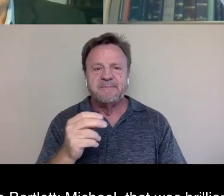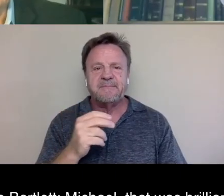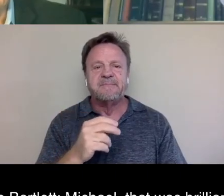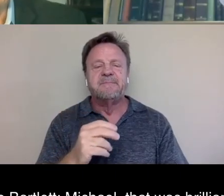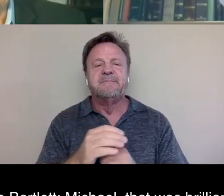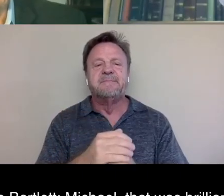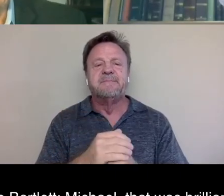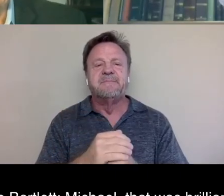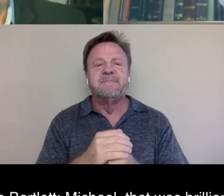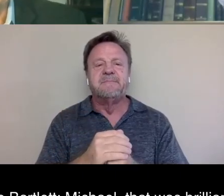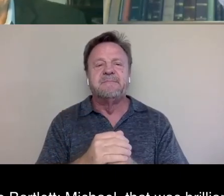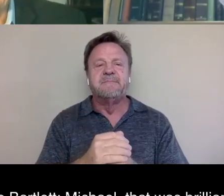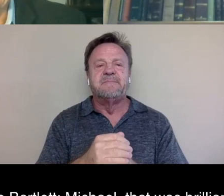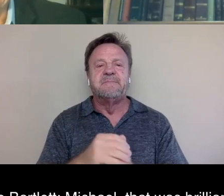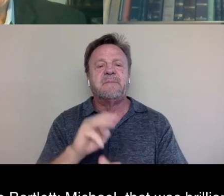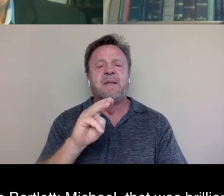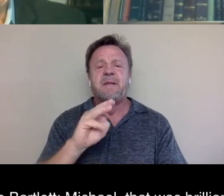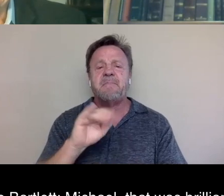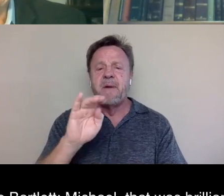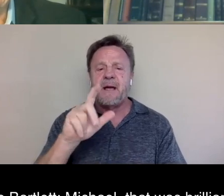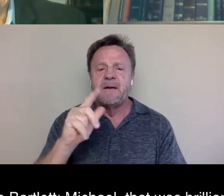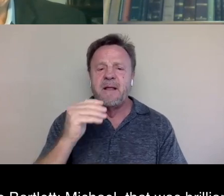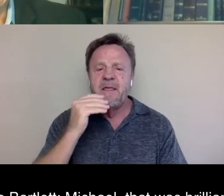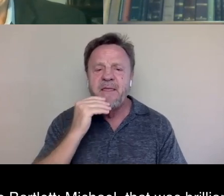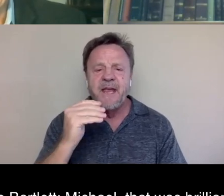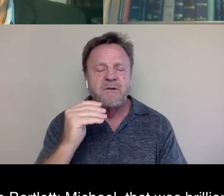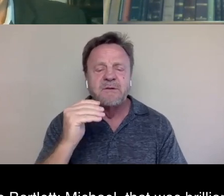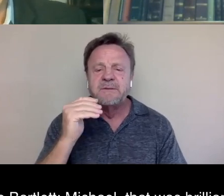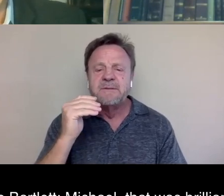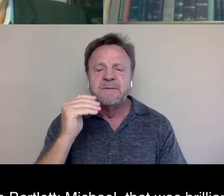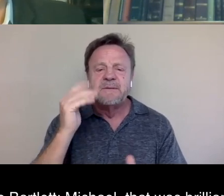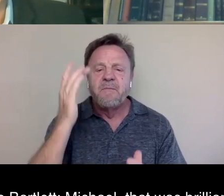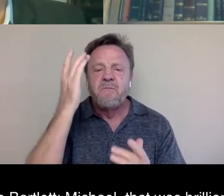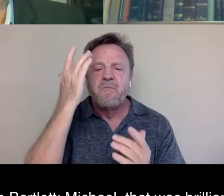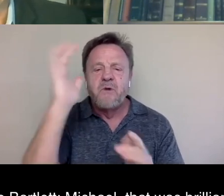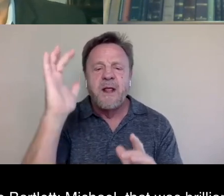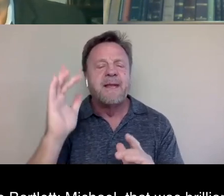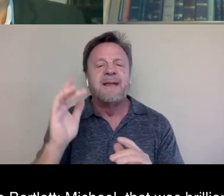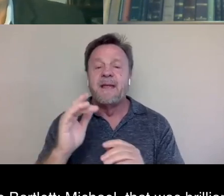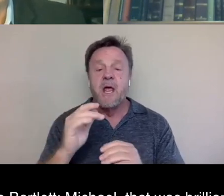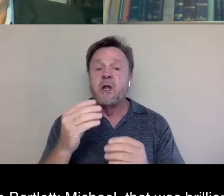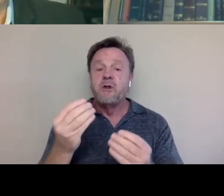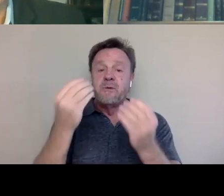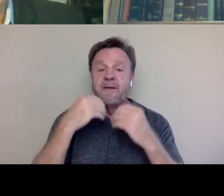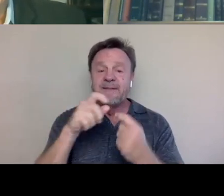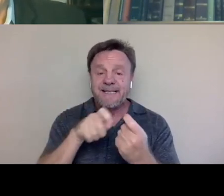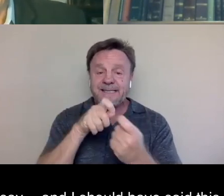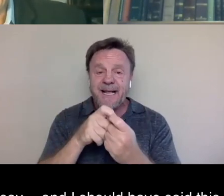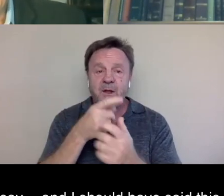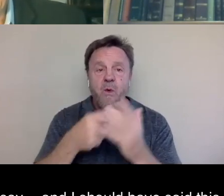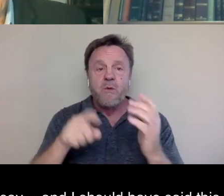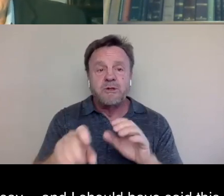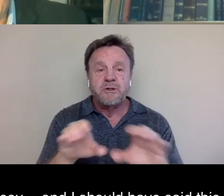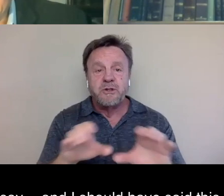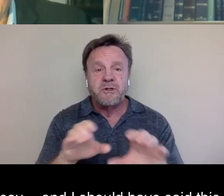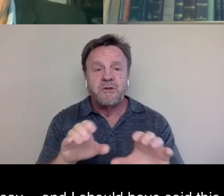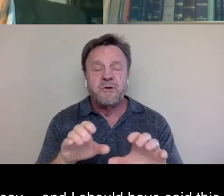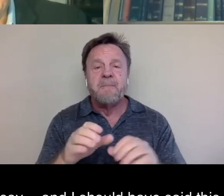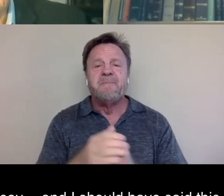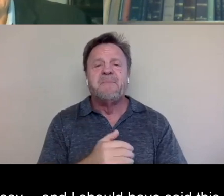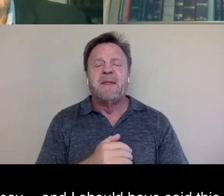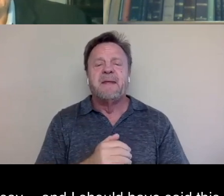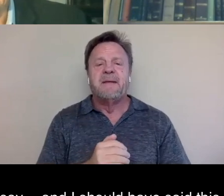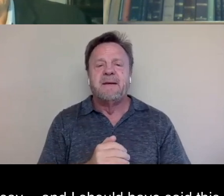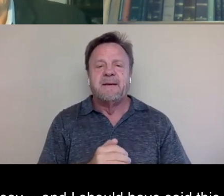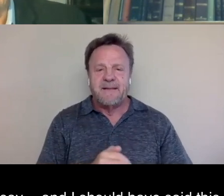Michael, that was brilliant. That was brilliant. And you gave us an exact blueprint on what to do. I might say, and I should